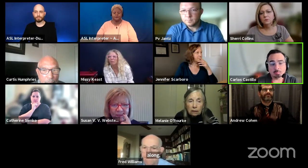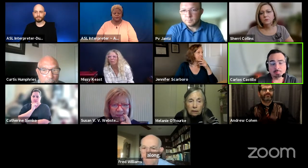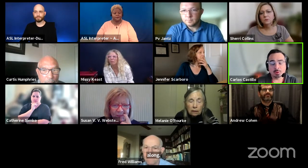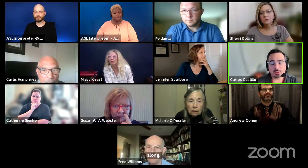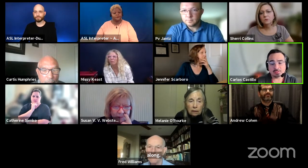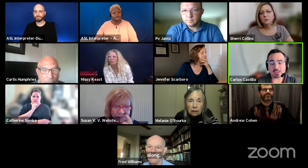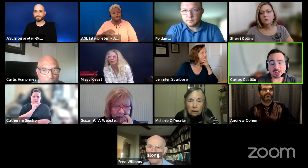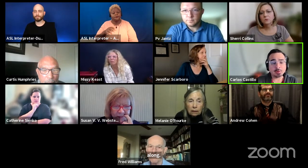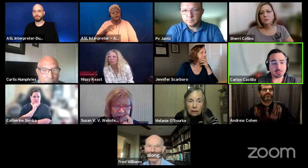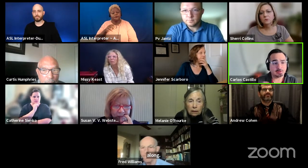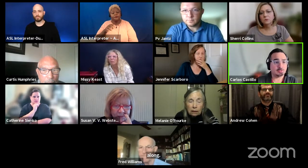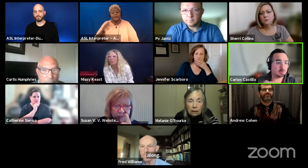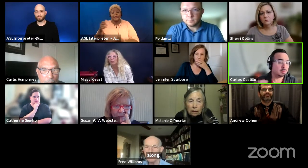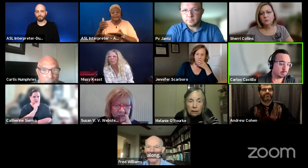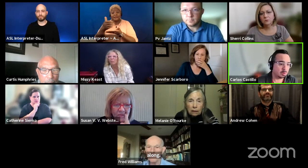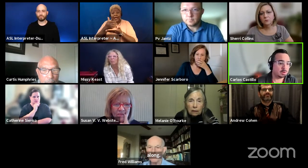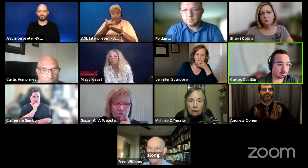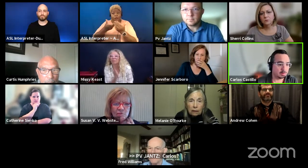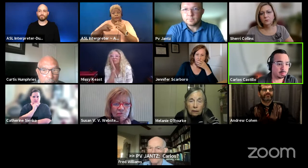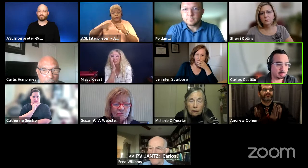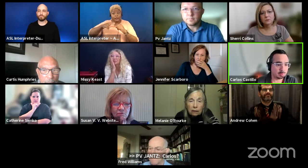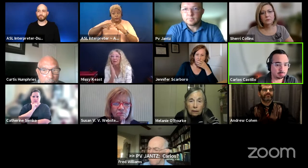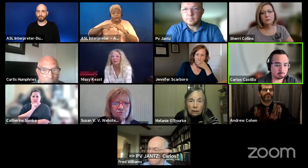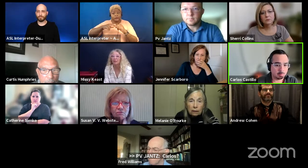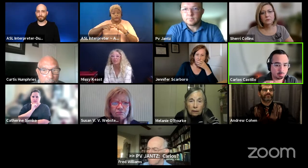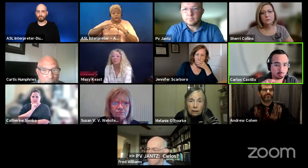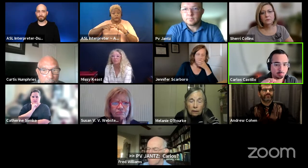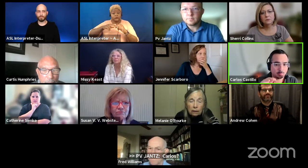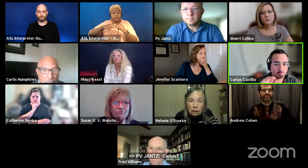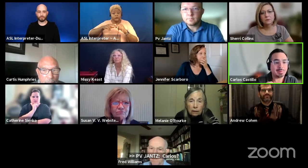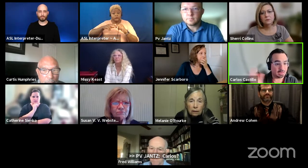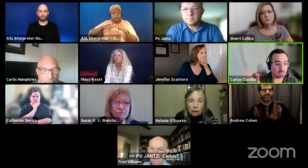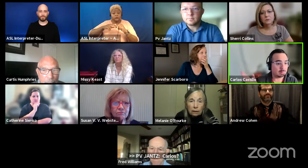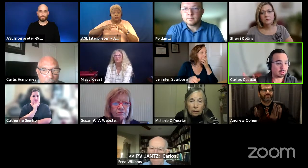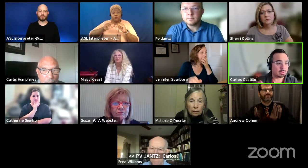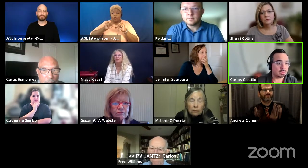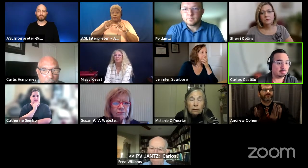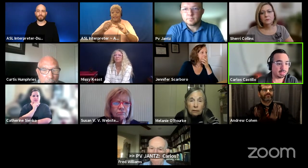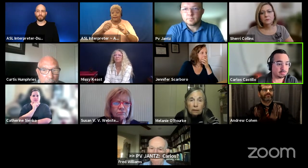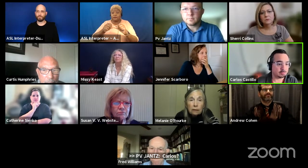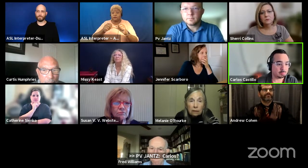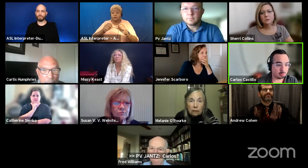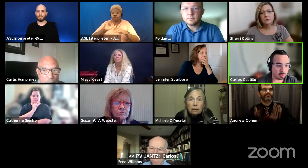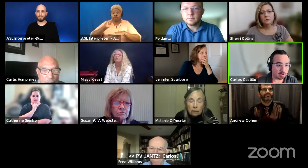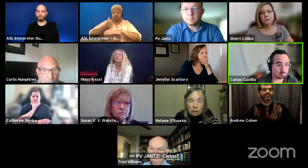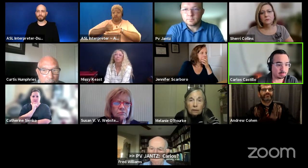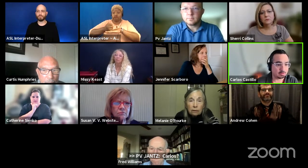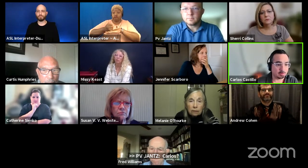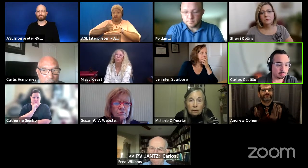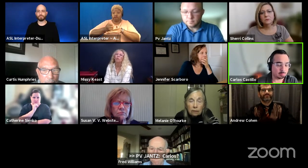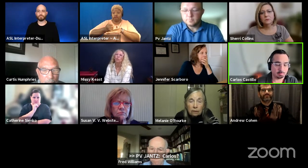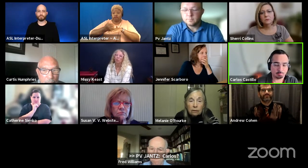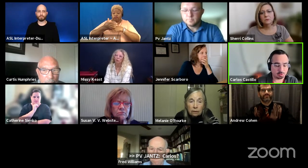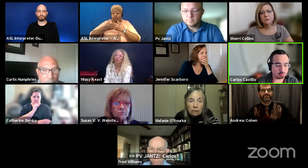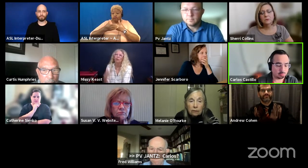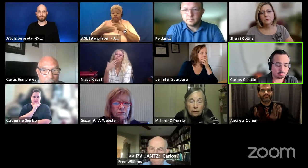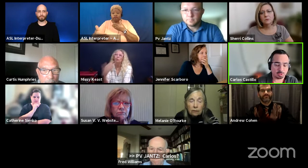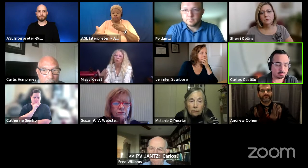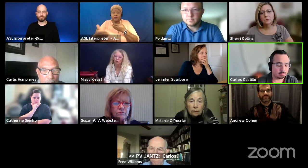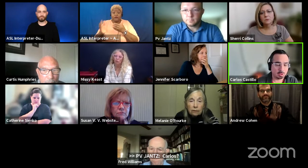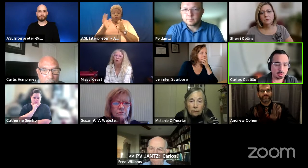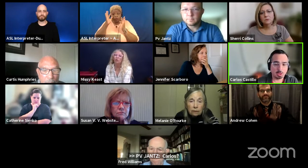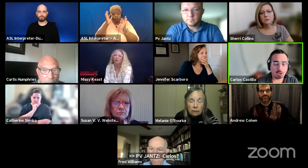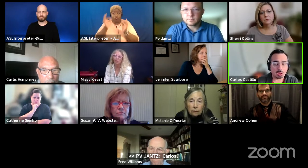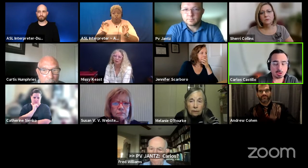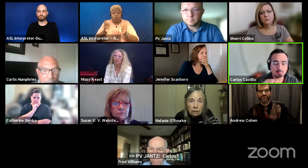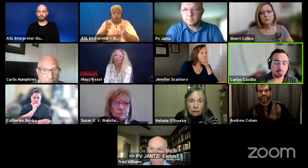So a salary increase would remain in place throughout. So if we chose to